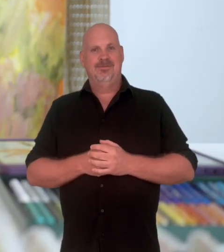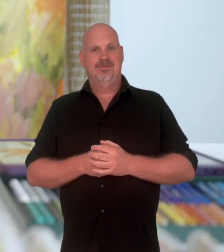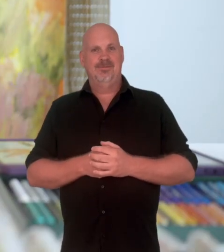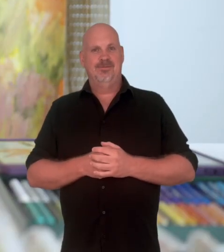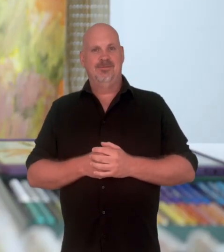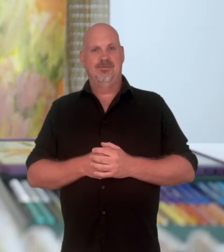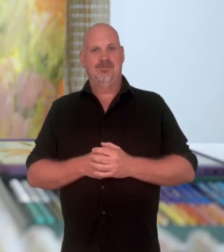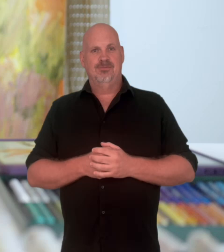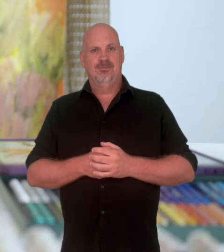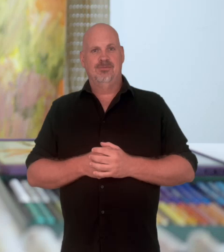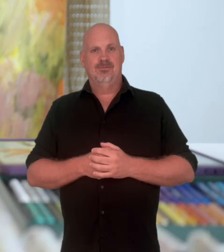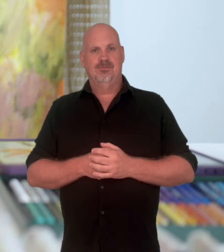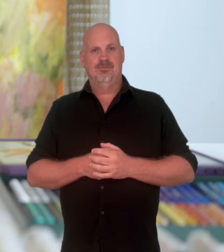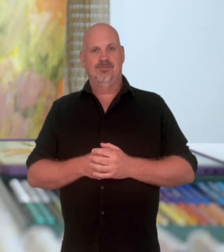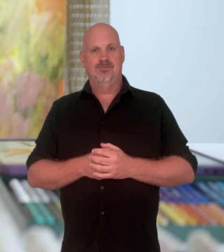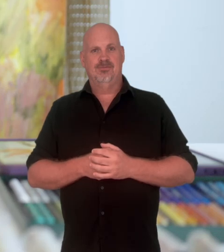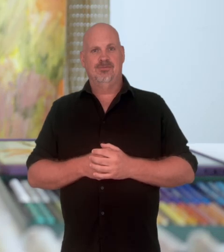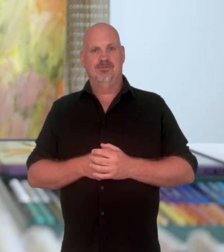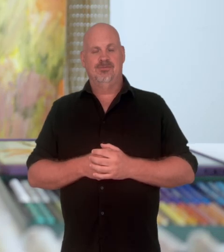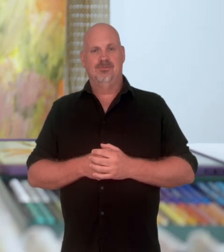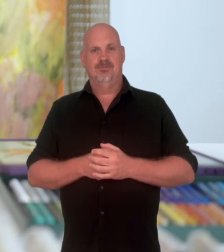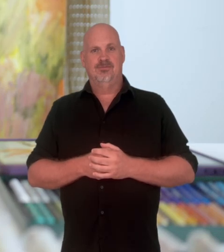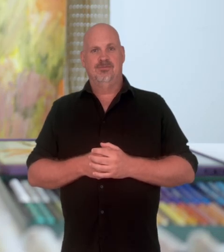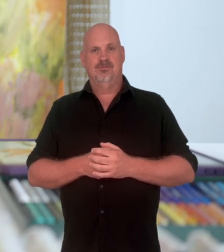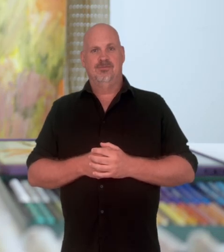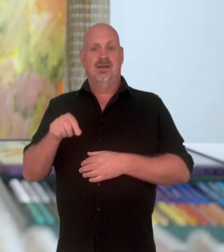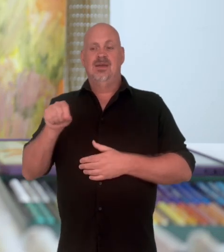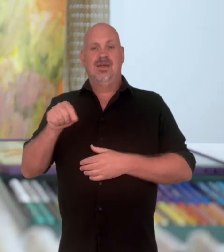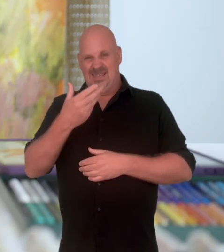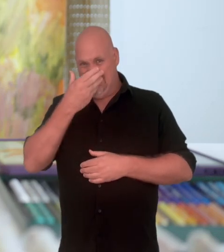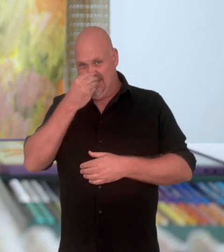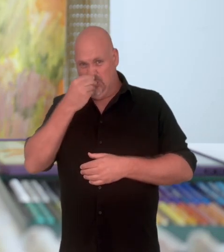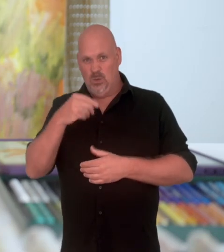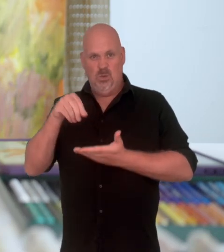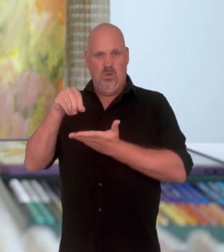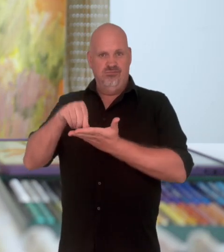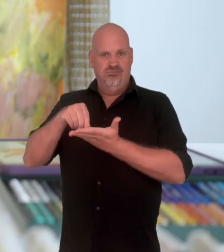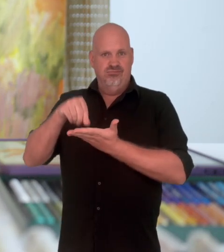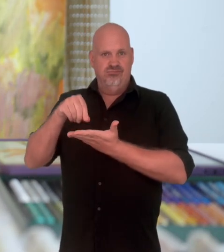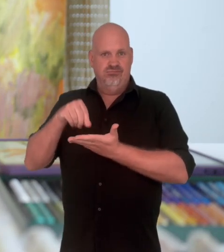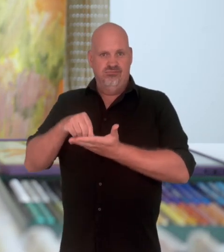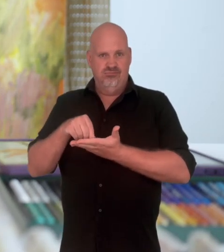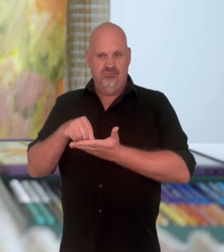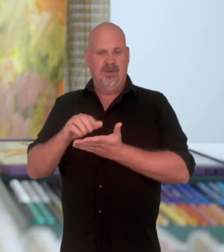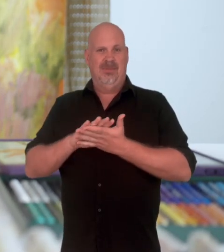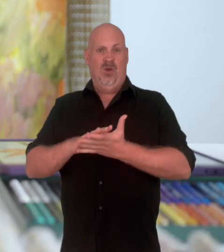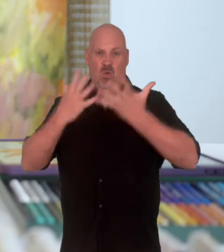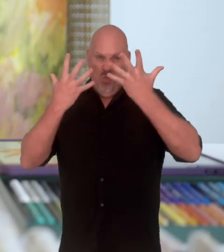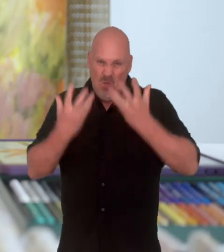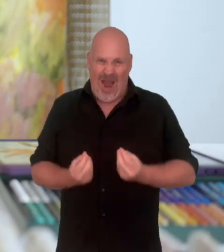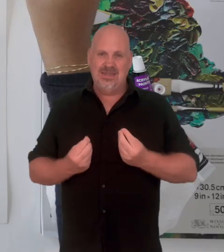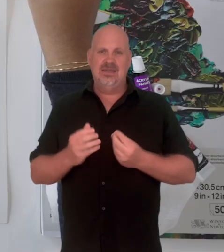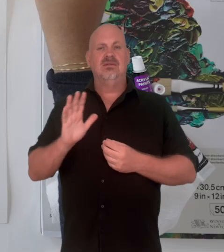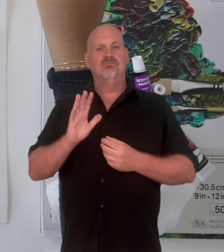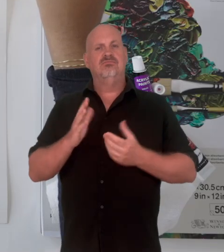And so I'll wet my brush and just dab it on some tissue so it's not too wet. And I'm just going to